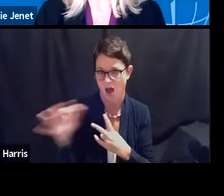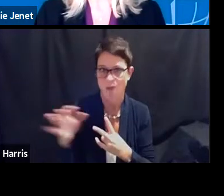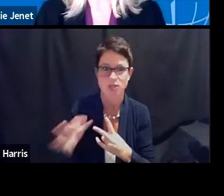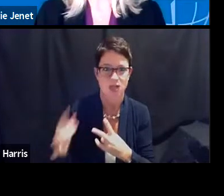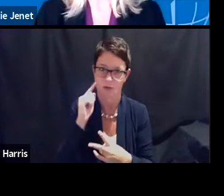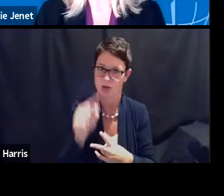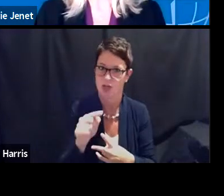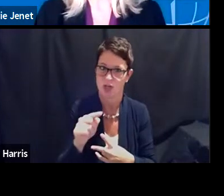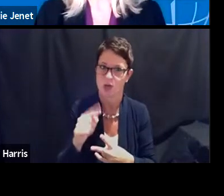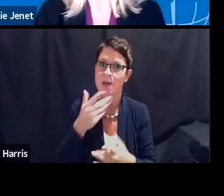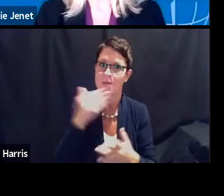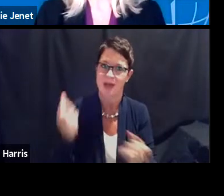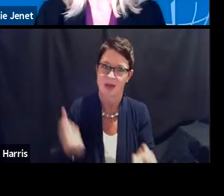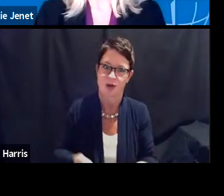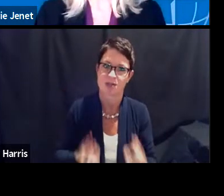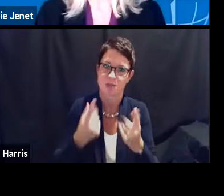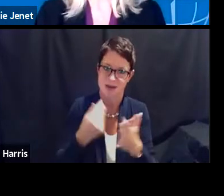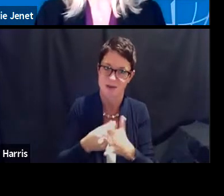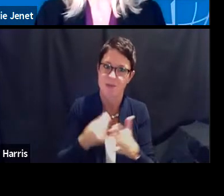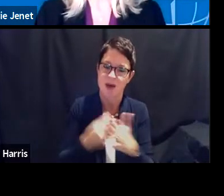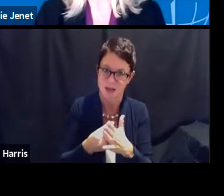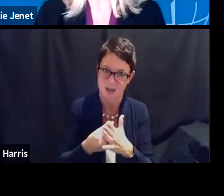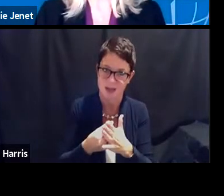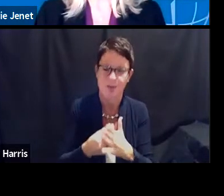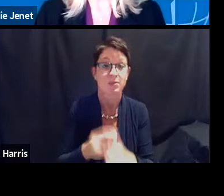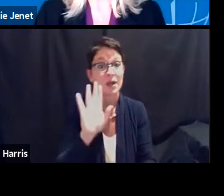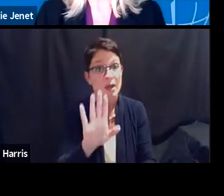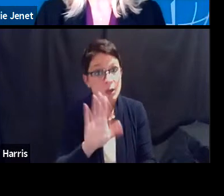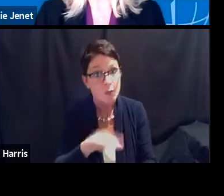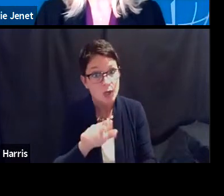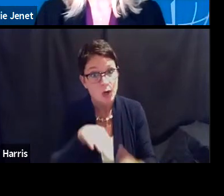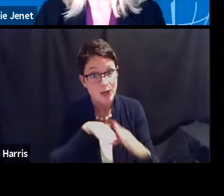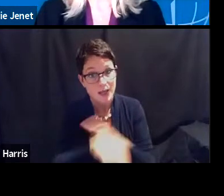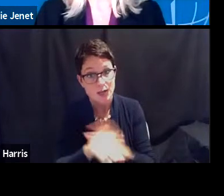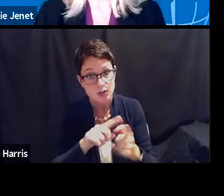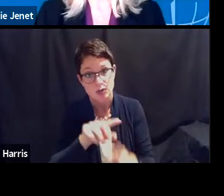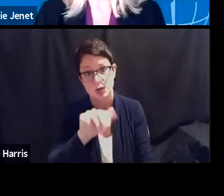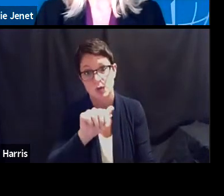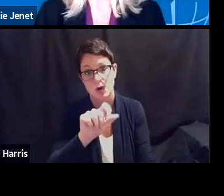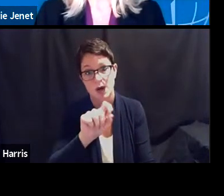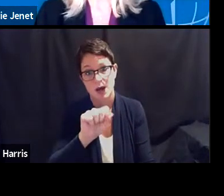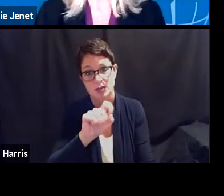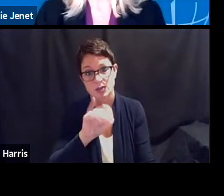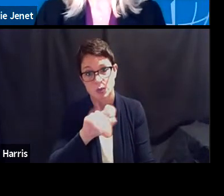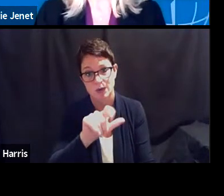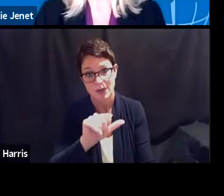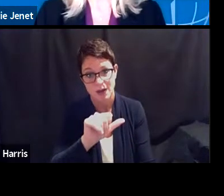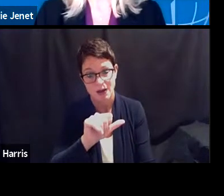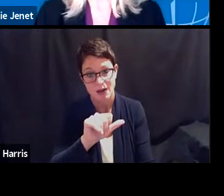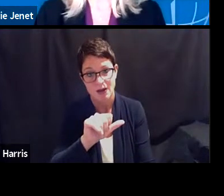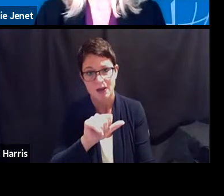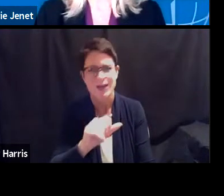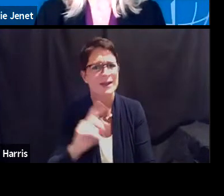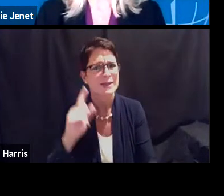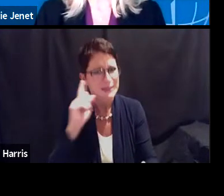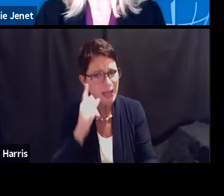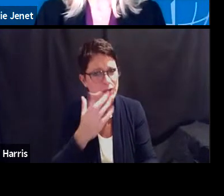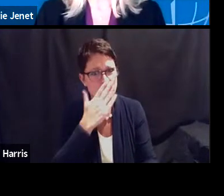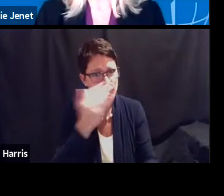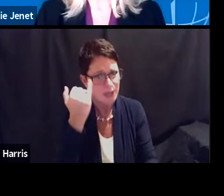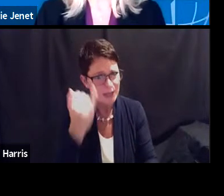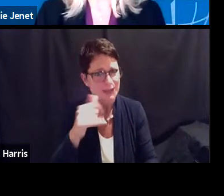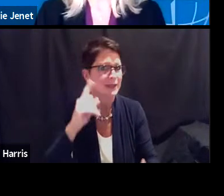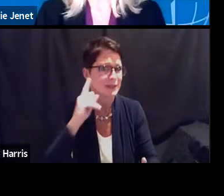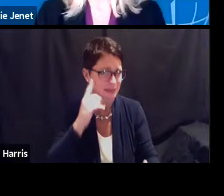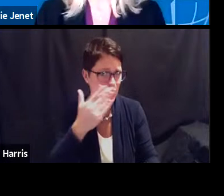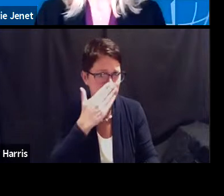money if you're going to build something like that. As far as the N train to Astoria, that sounds like a good idea. It